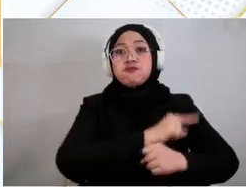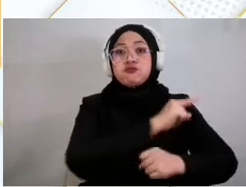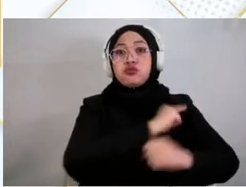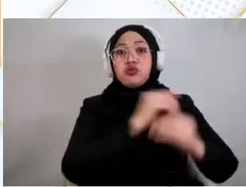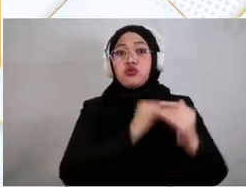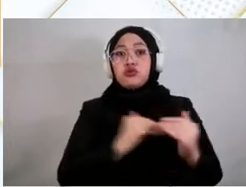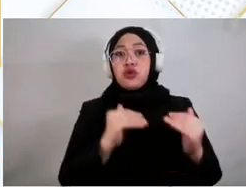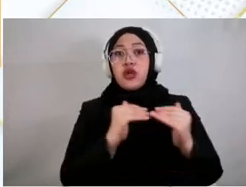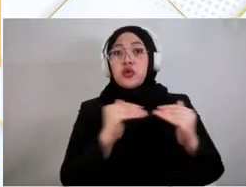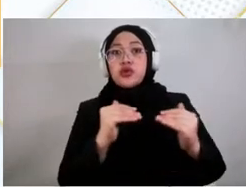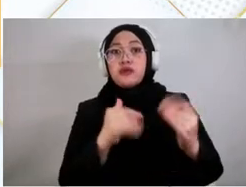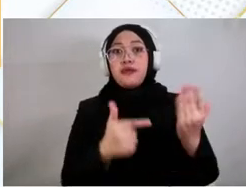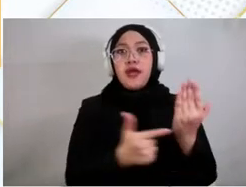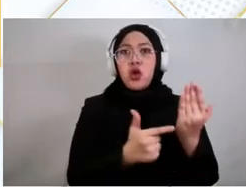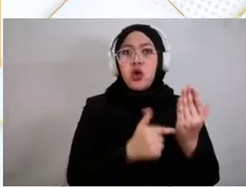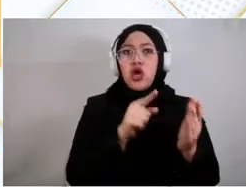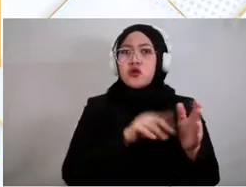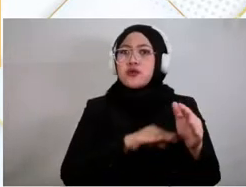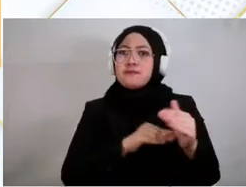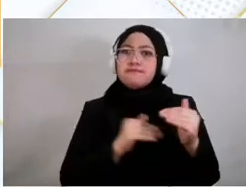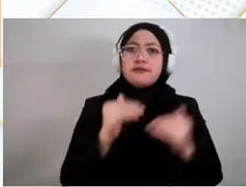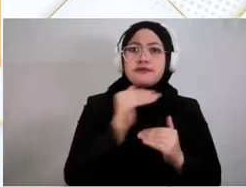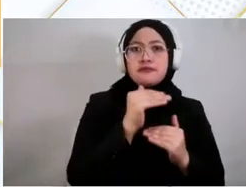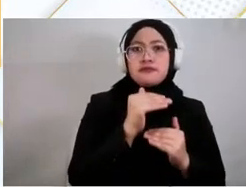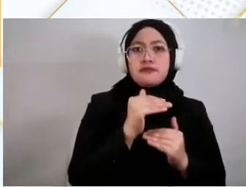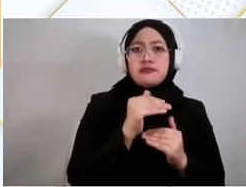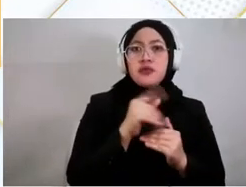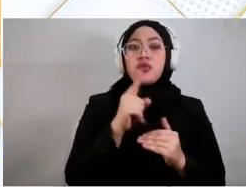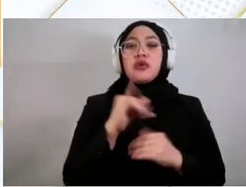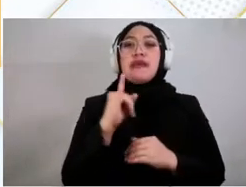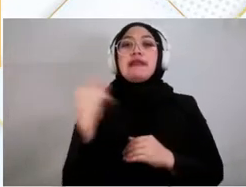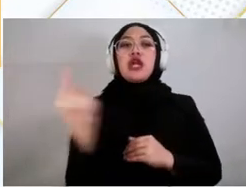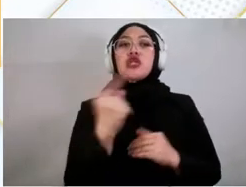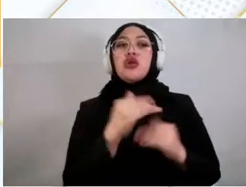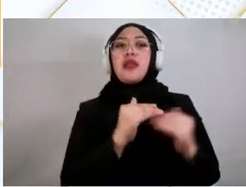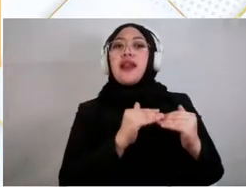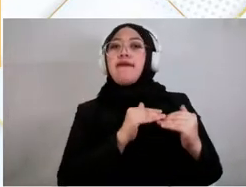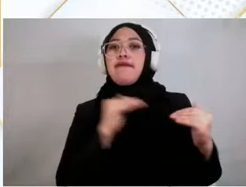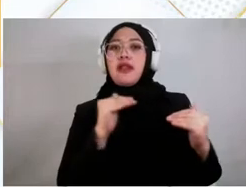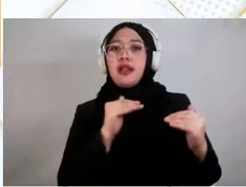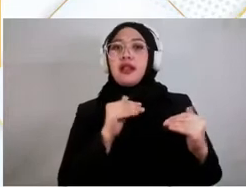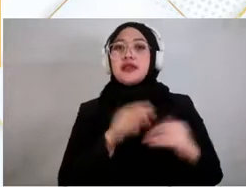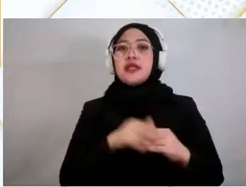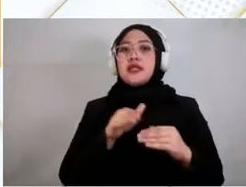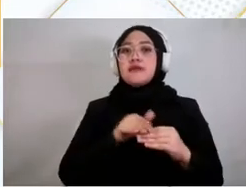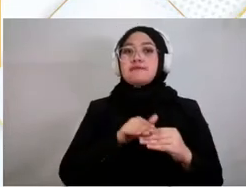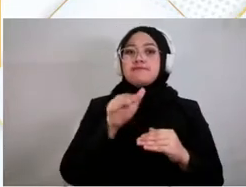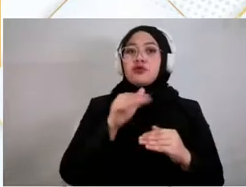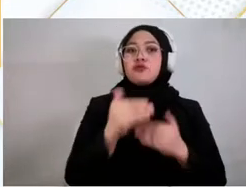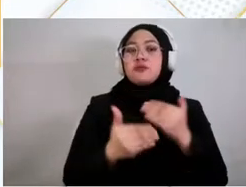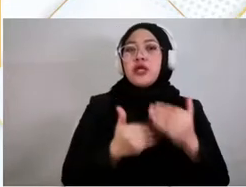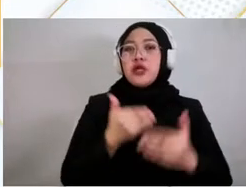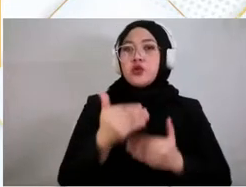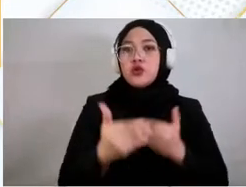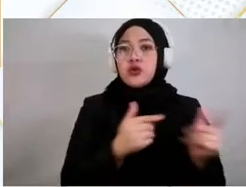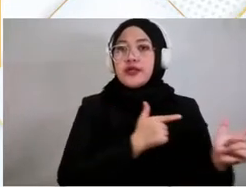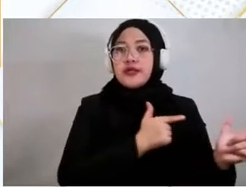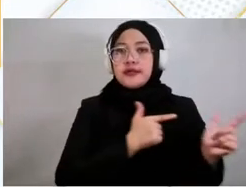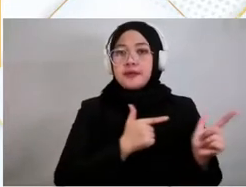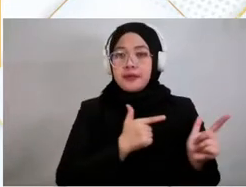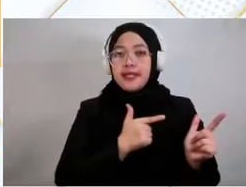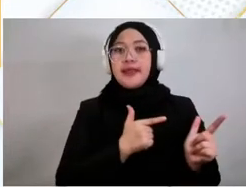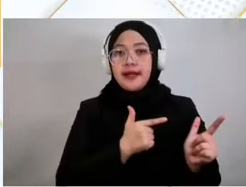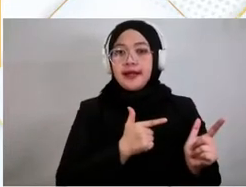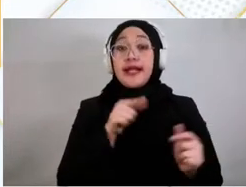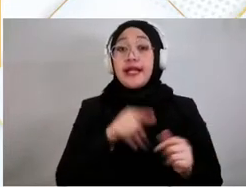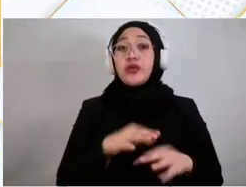our technology to the international level to send our defense industry. So that is the on the domestic